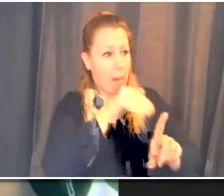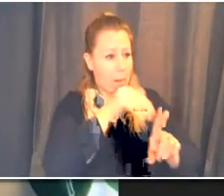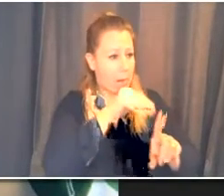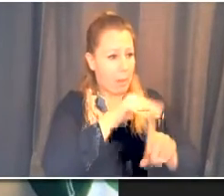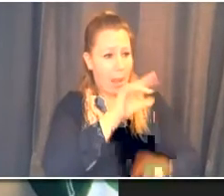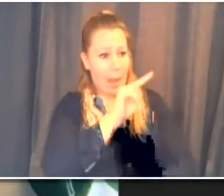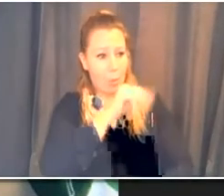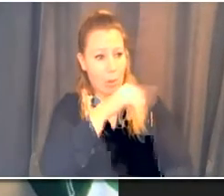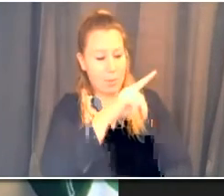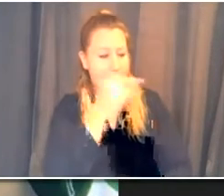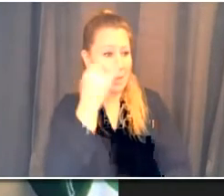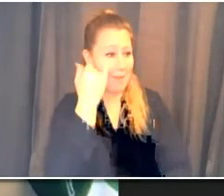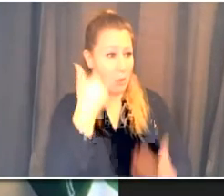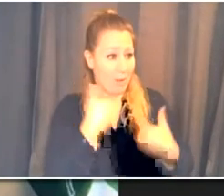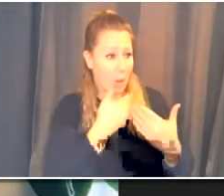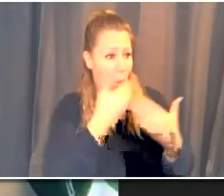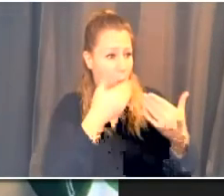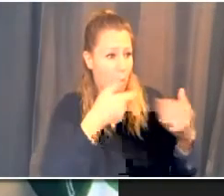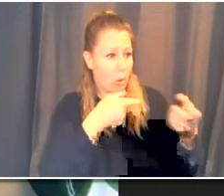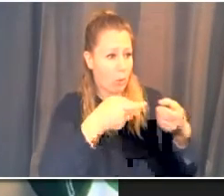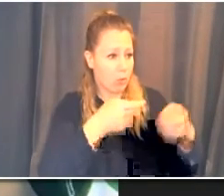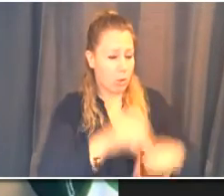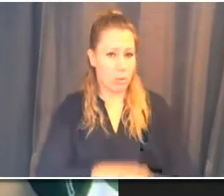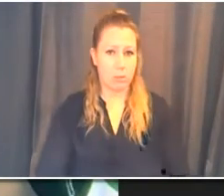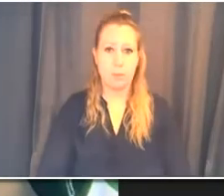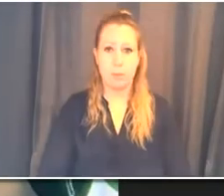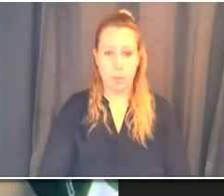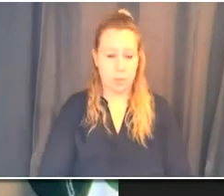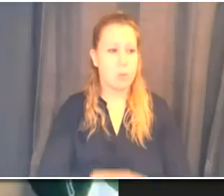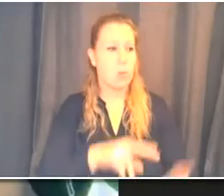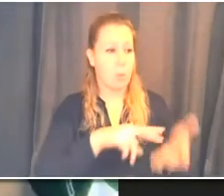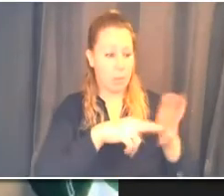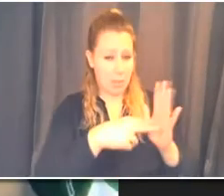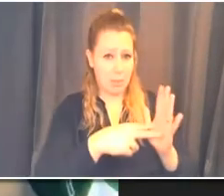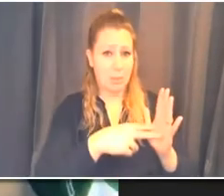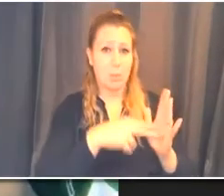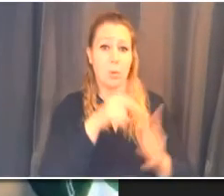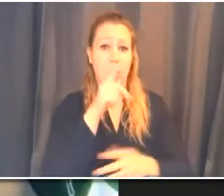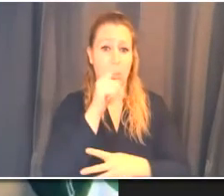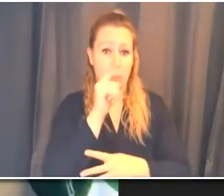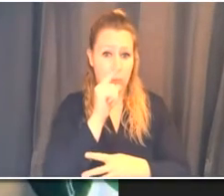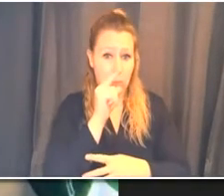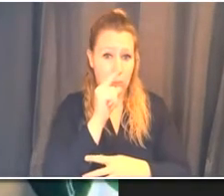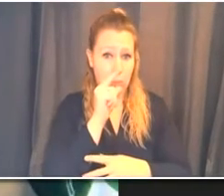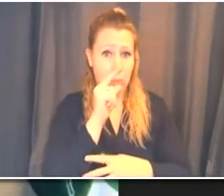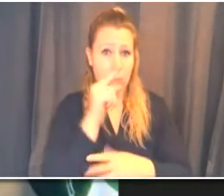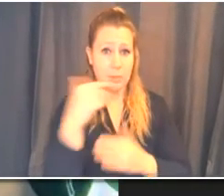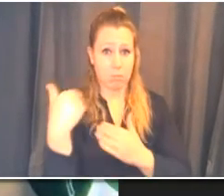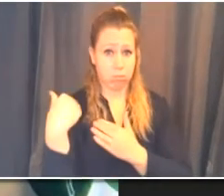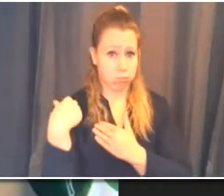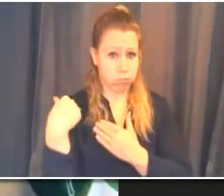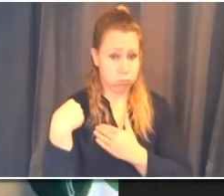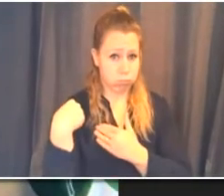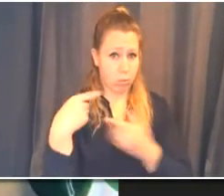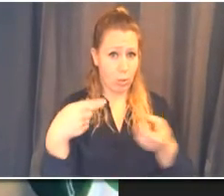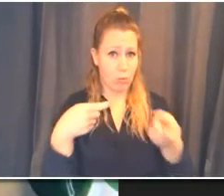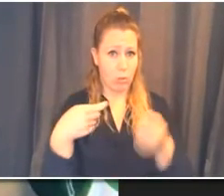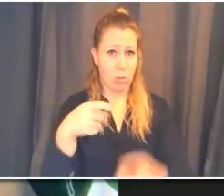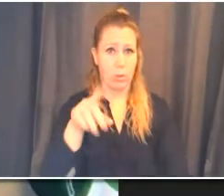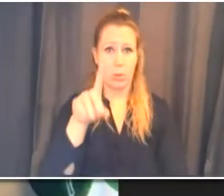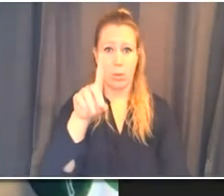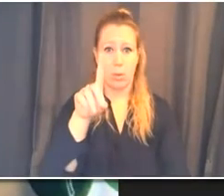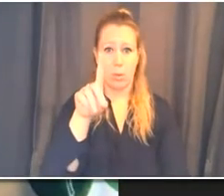you because uh there was a really good question regarding uh the most sensitive cases right that normally they get three